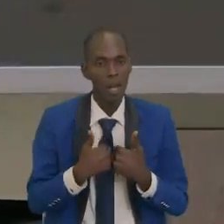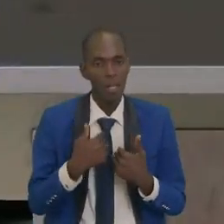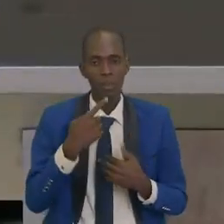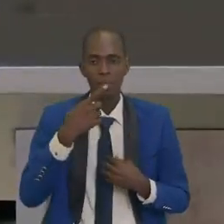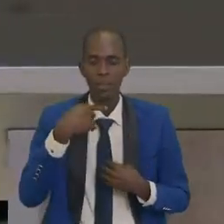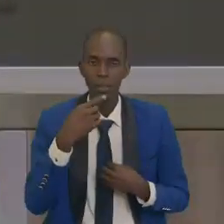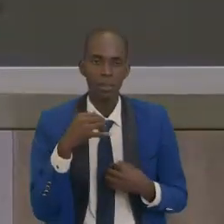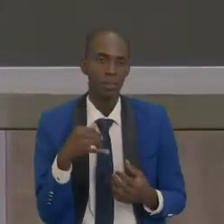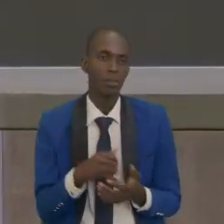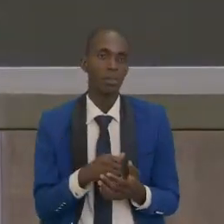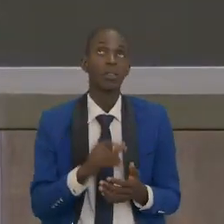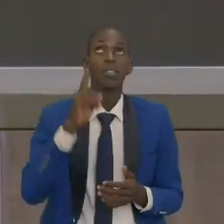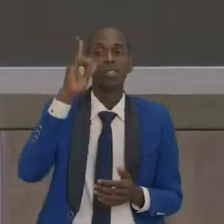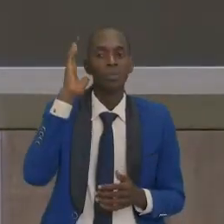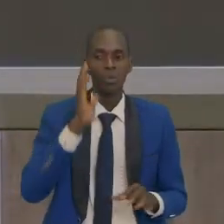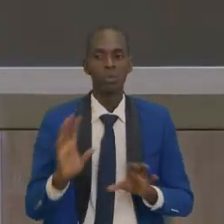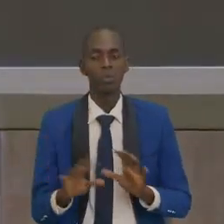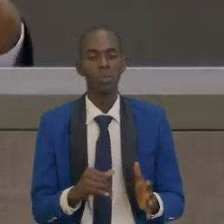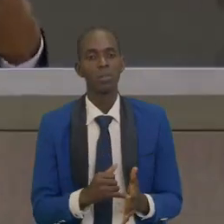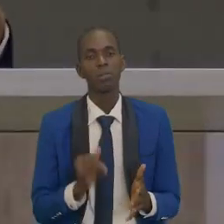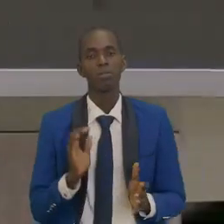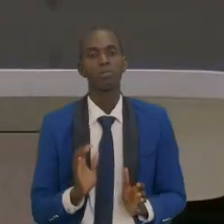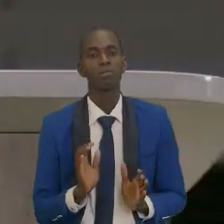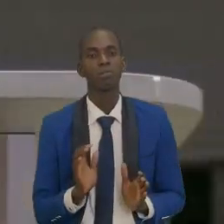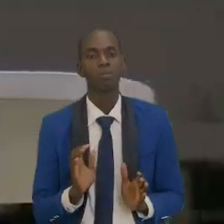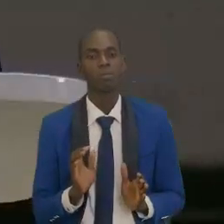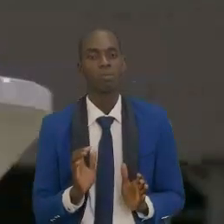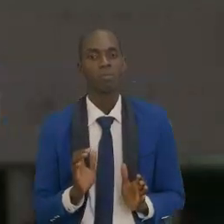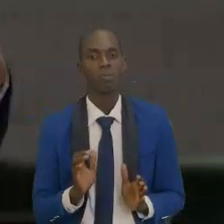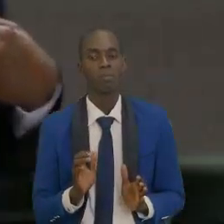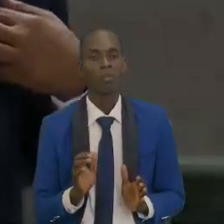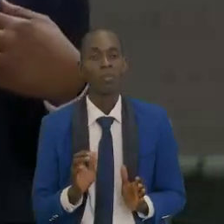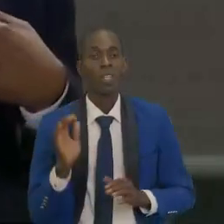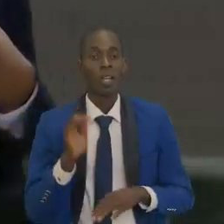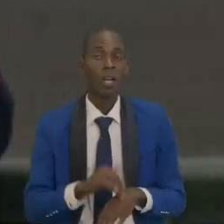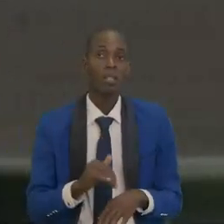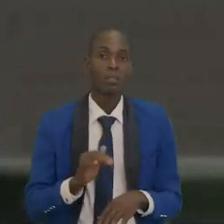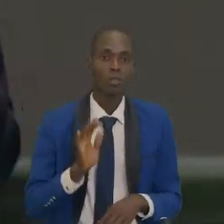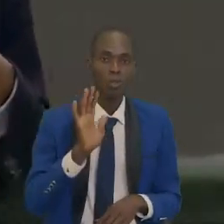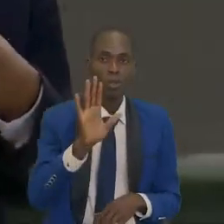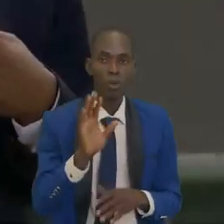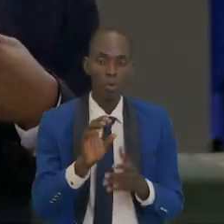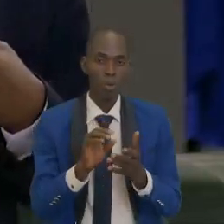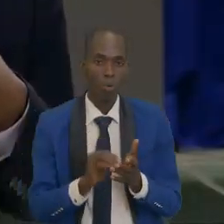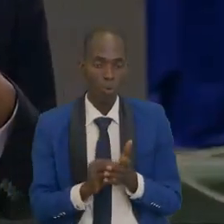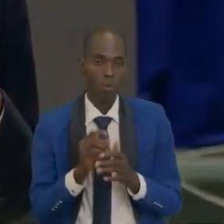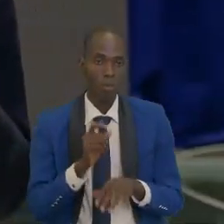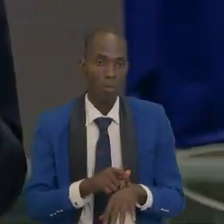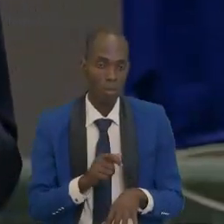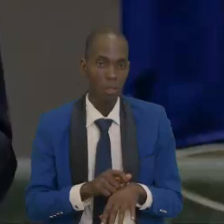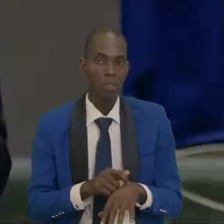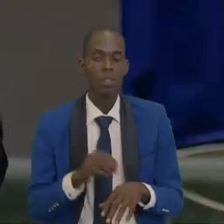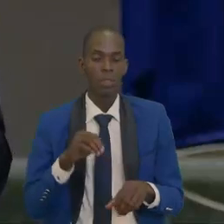he will do it at your own time in our own